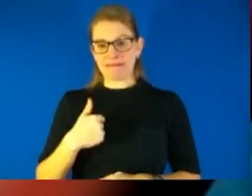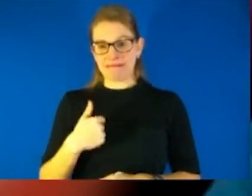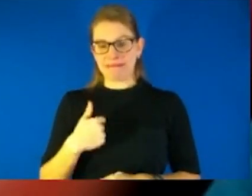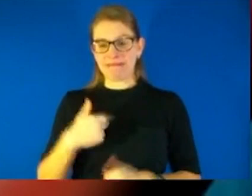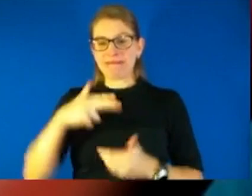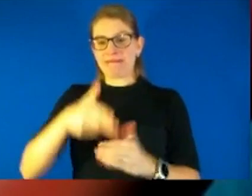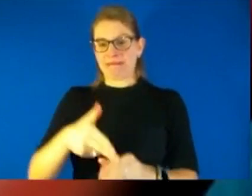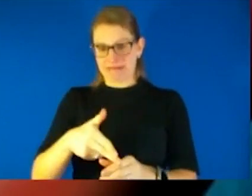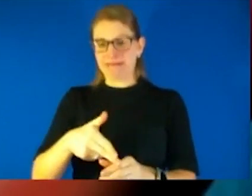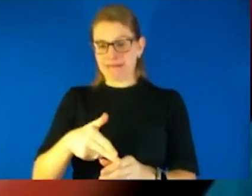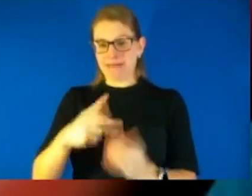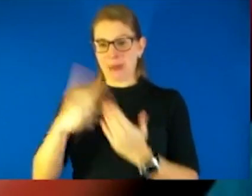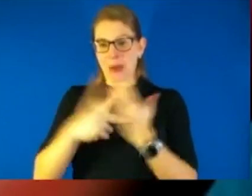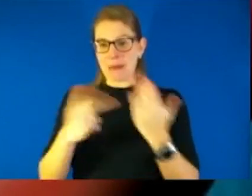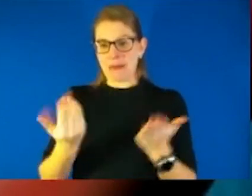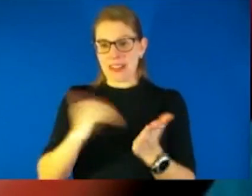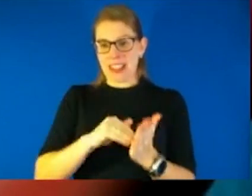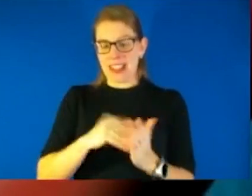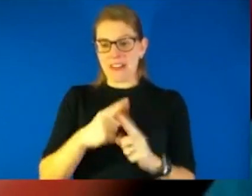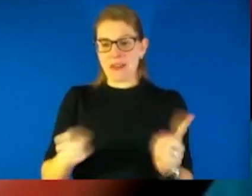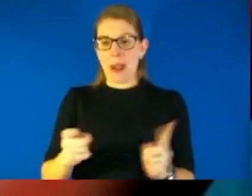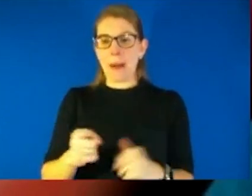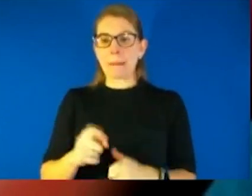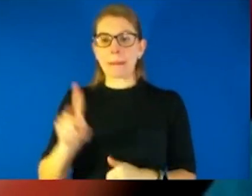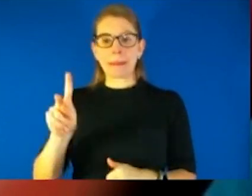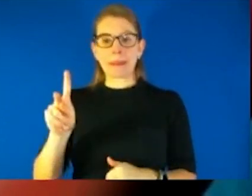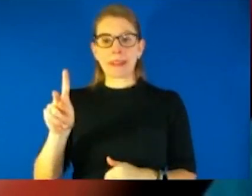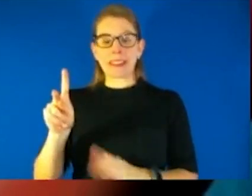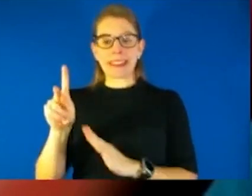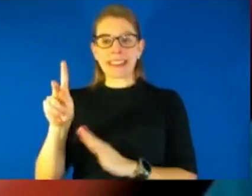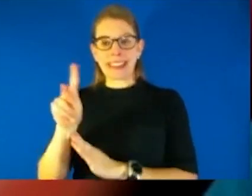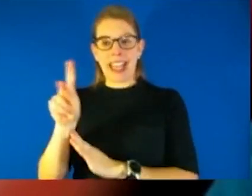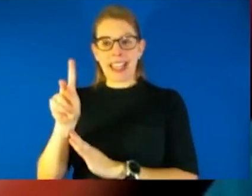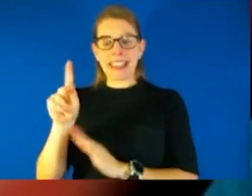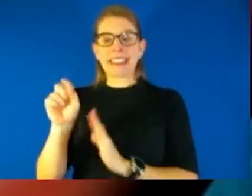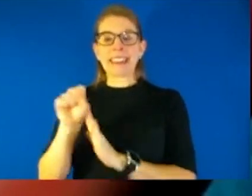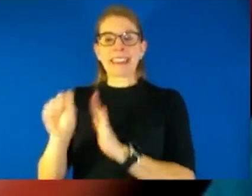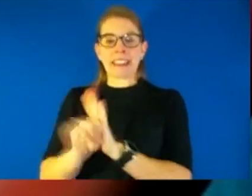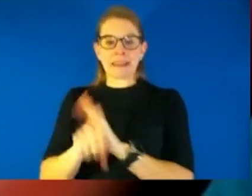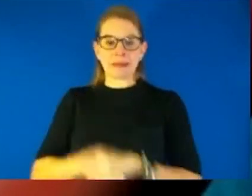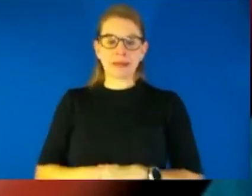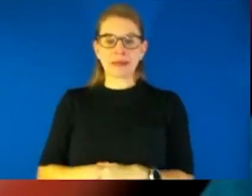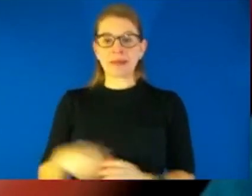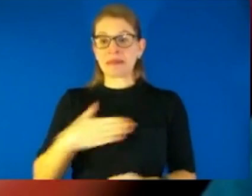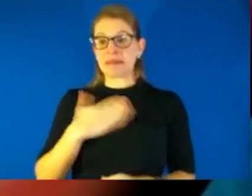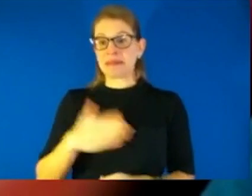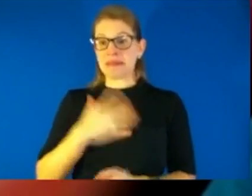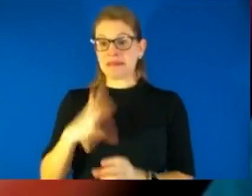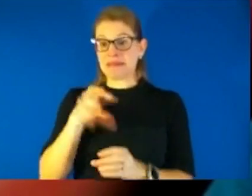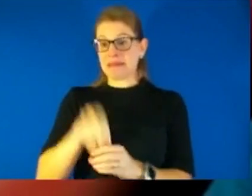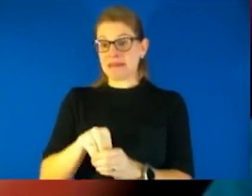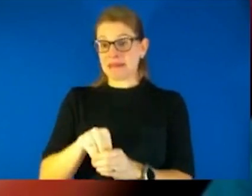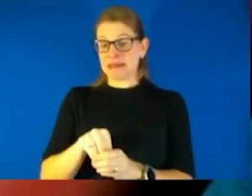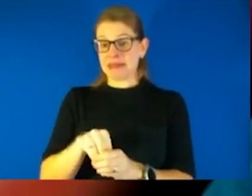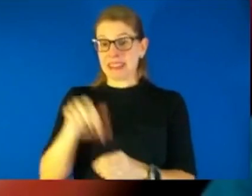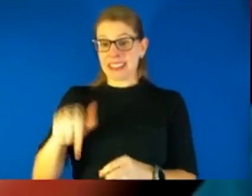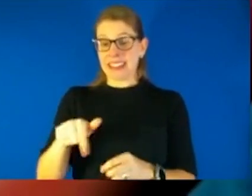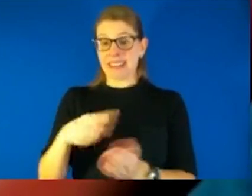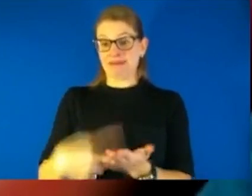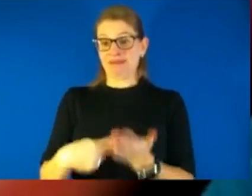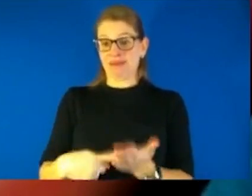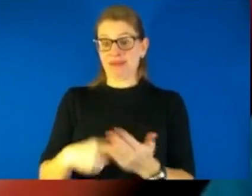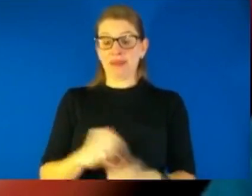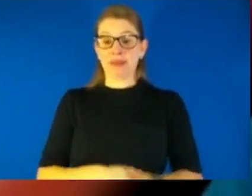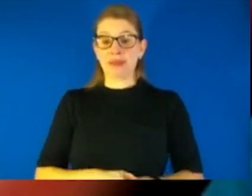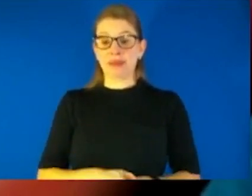again here from Kansas State. We are very happy to participate. So the first question is